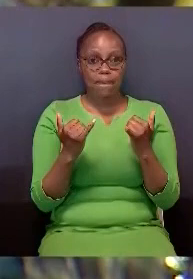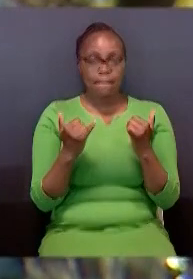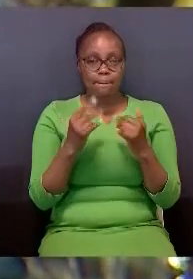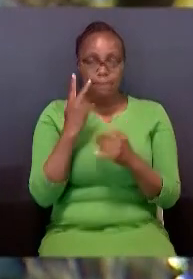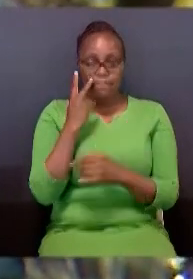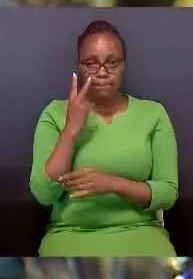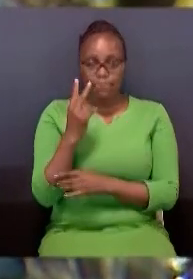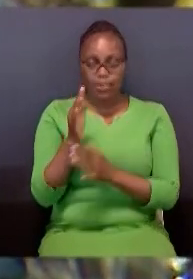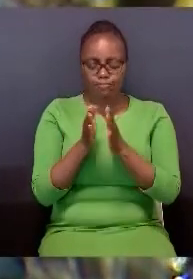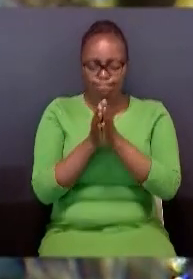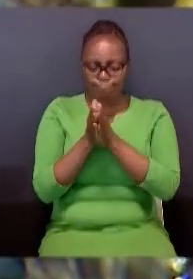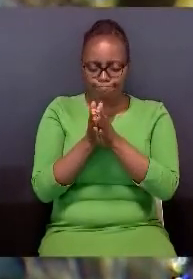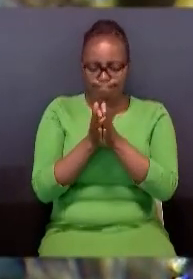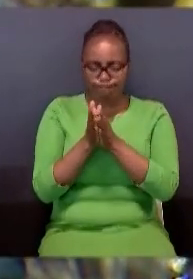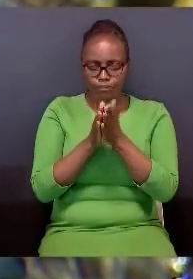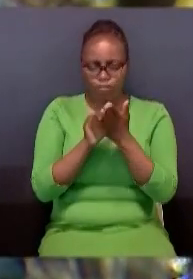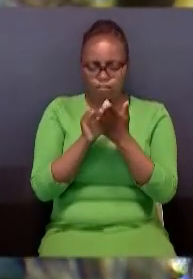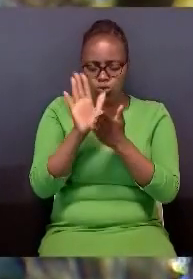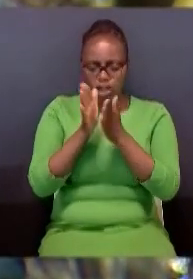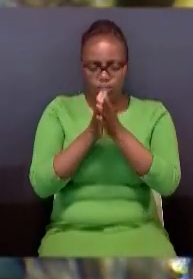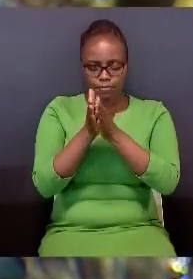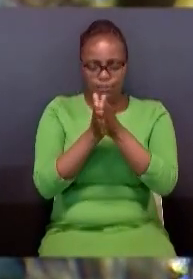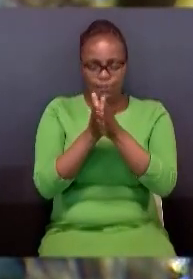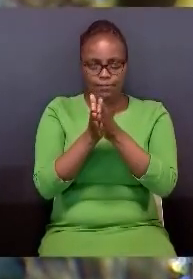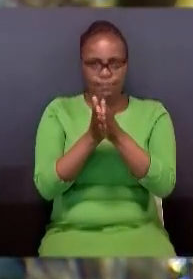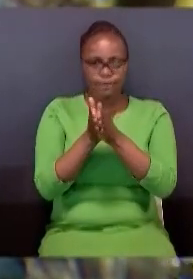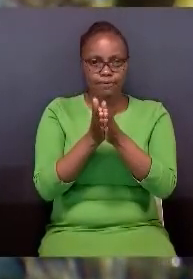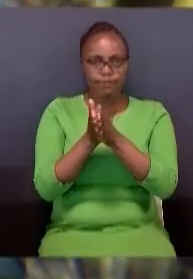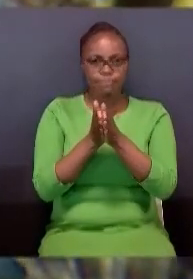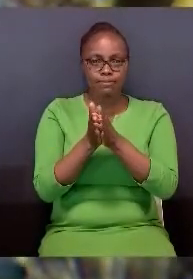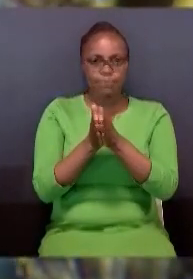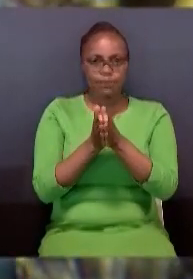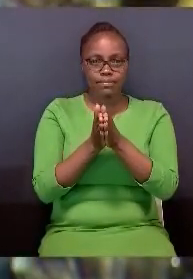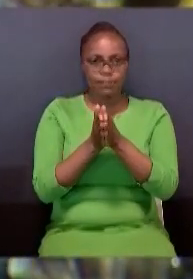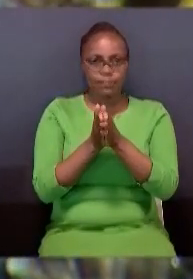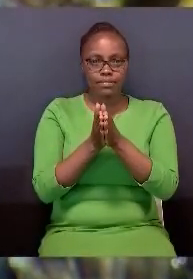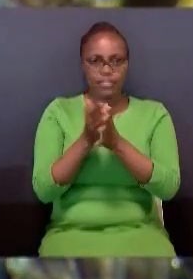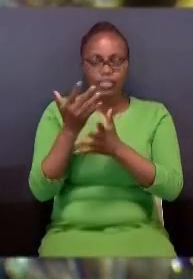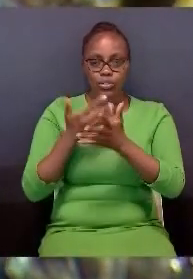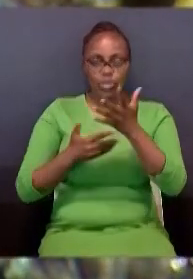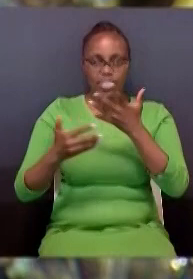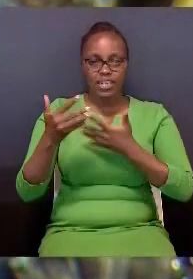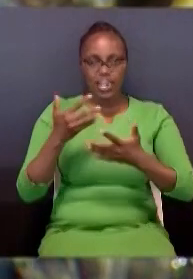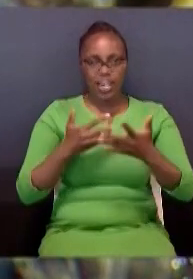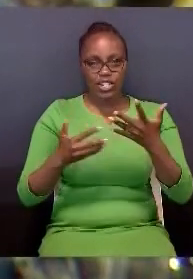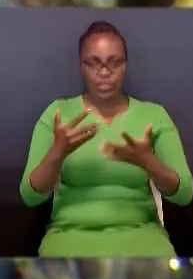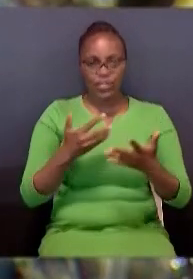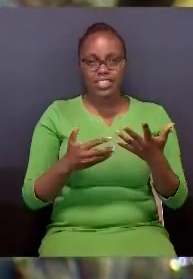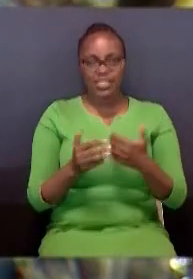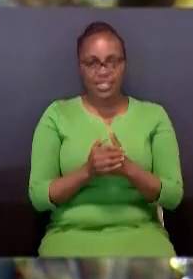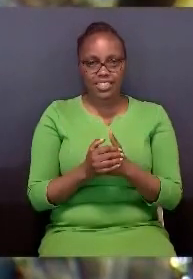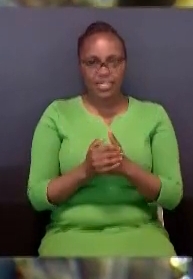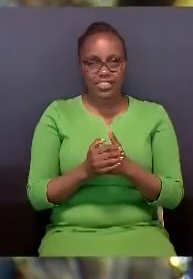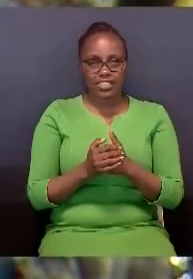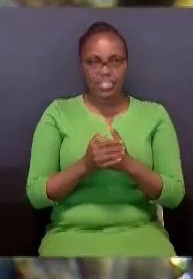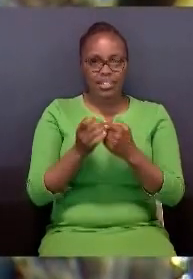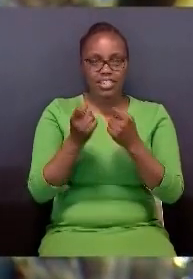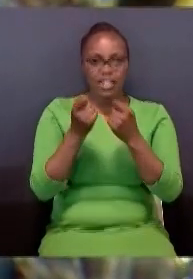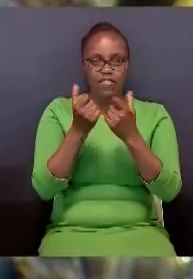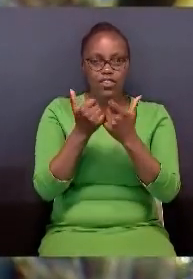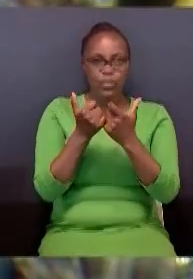And I am looking very much forward to our interaction in a few